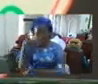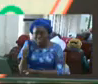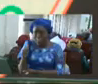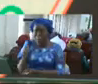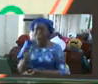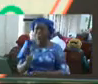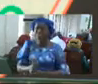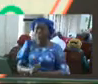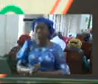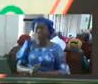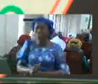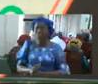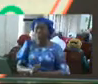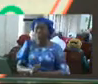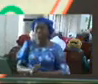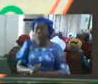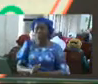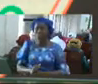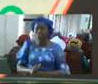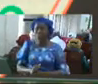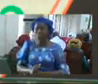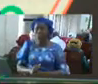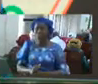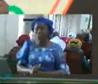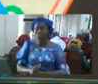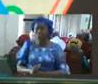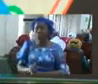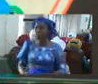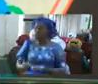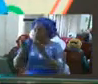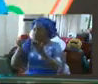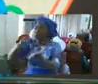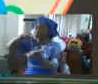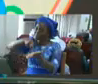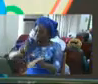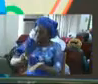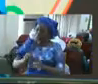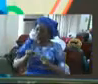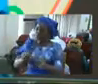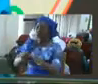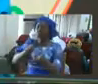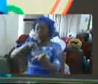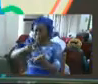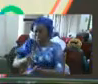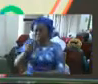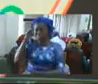were saying. We kept on serving our God, and he kept on preserving us. After